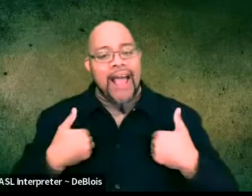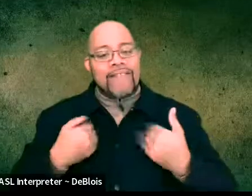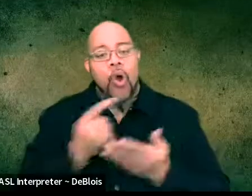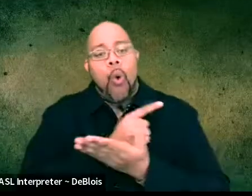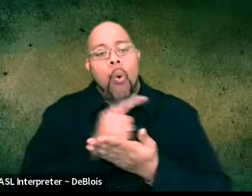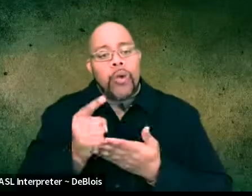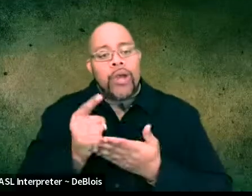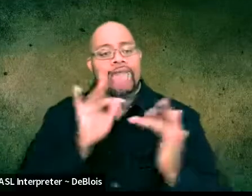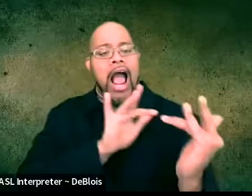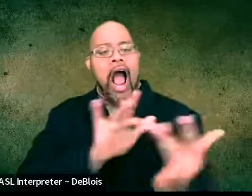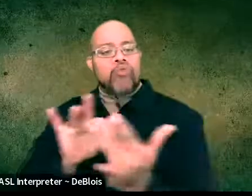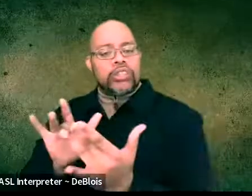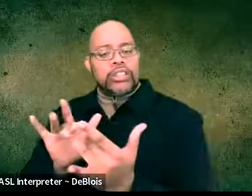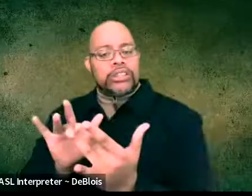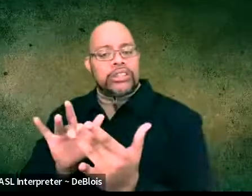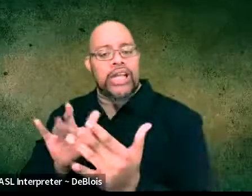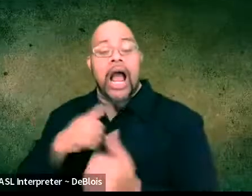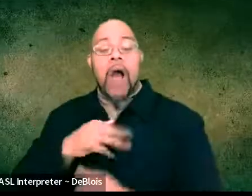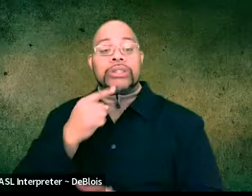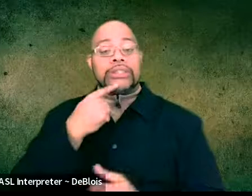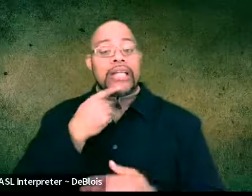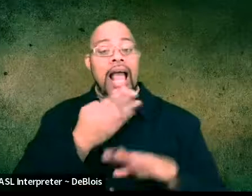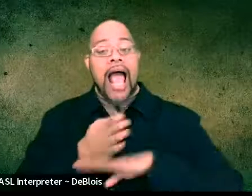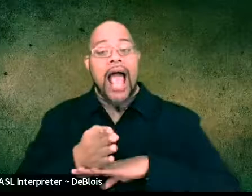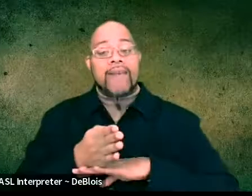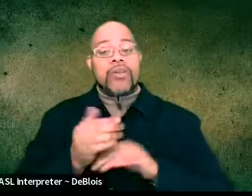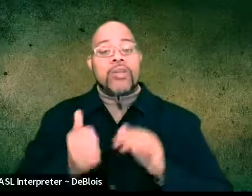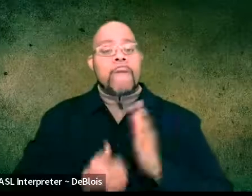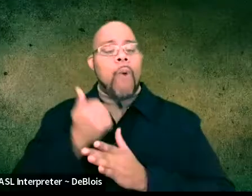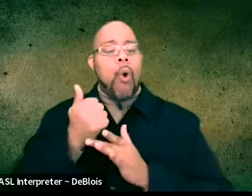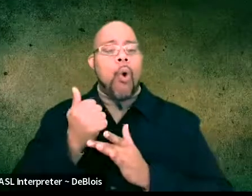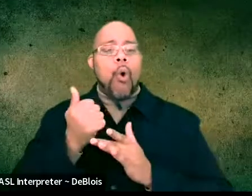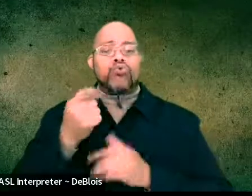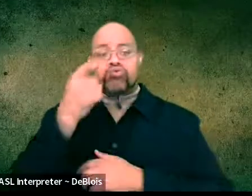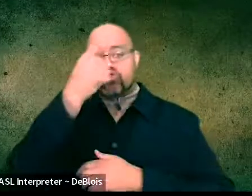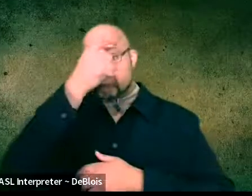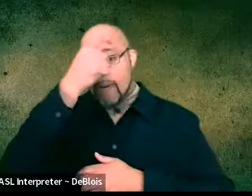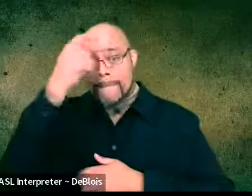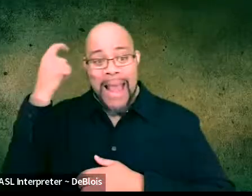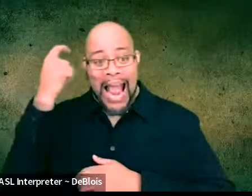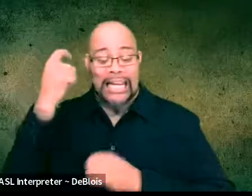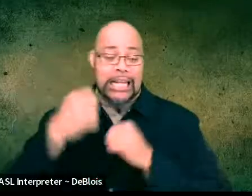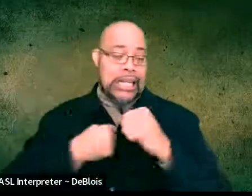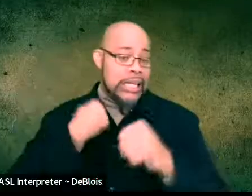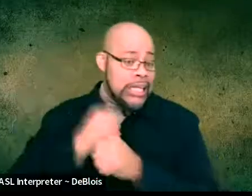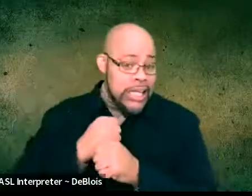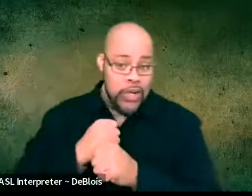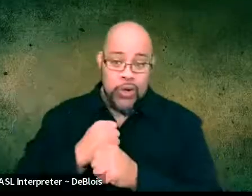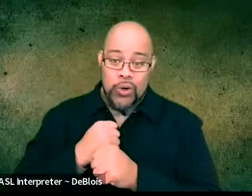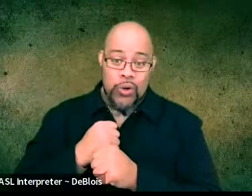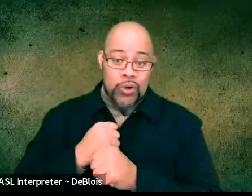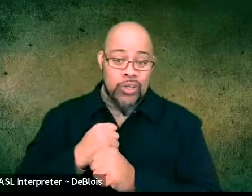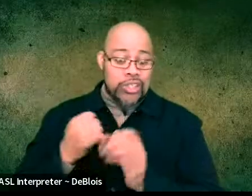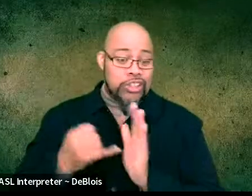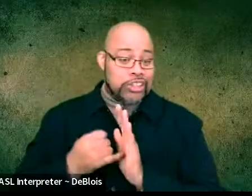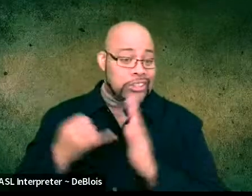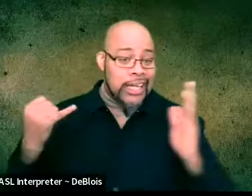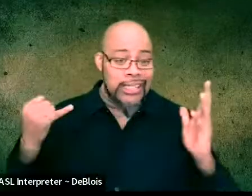of outreach. I would say after the most traumatic year,